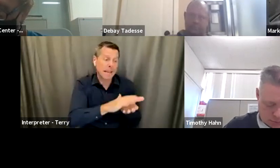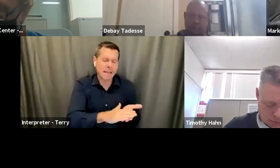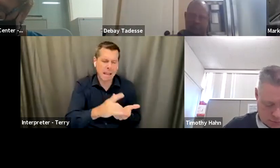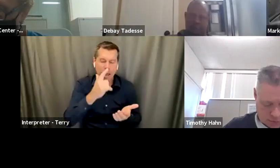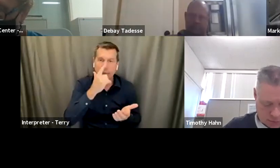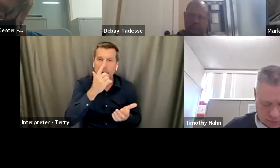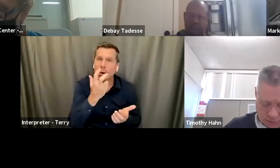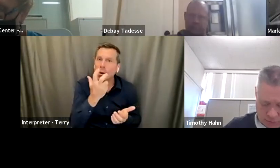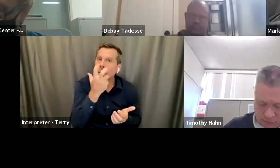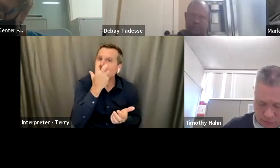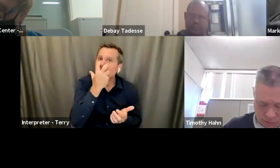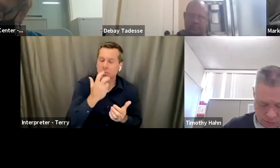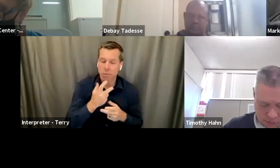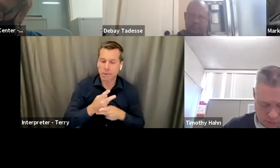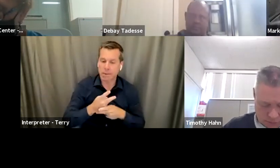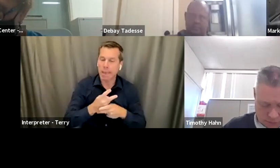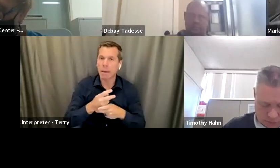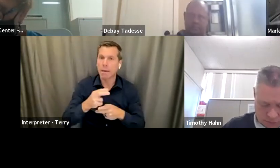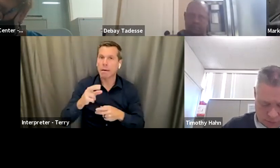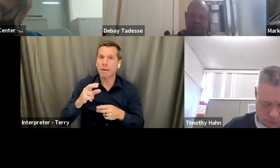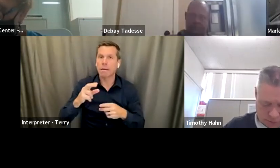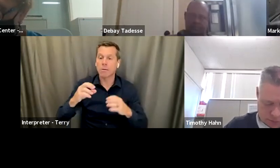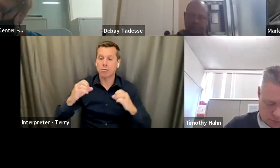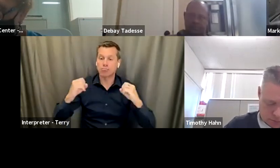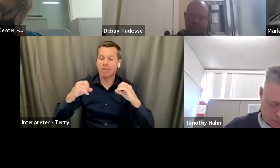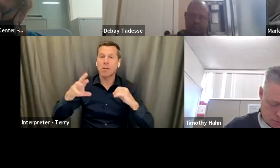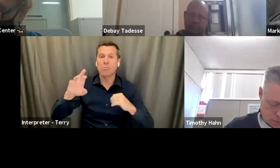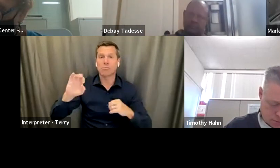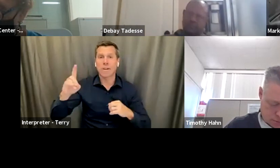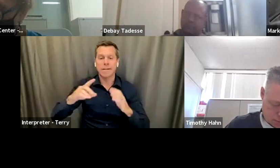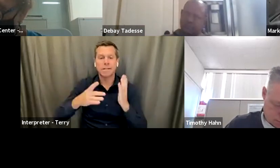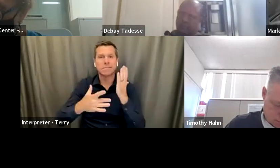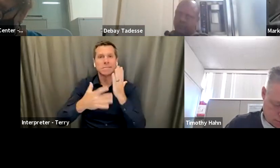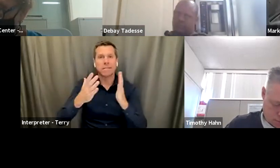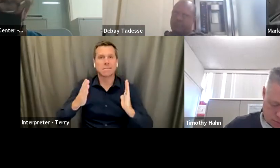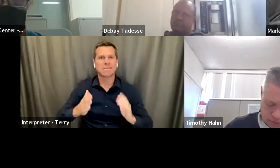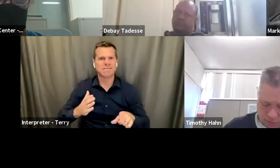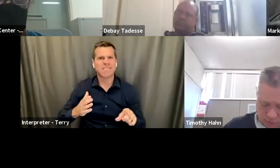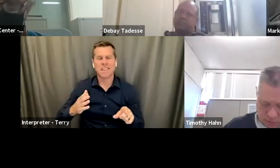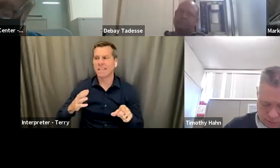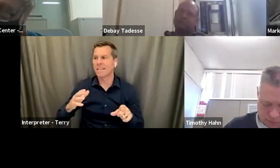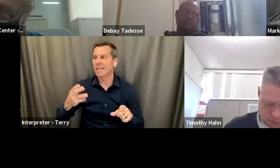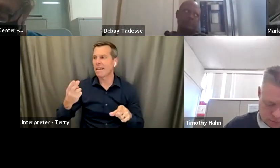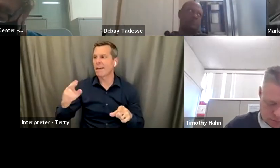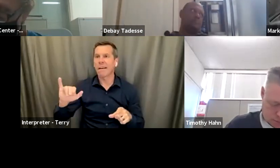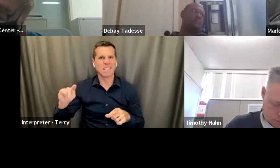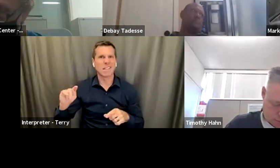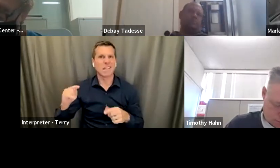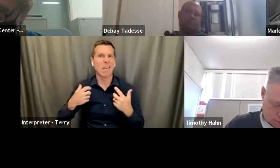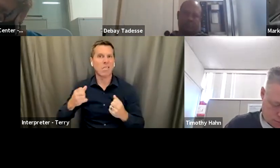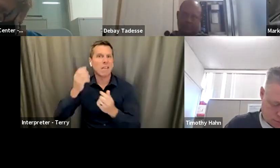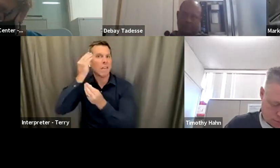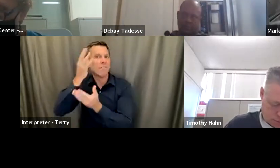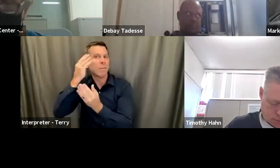care and our rad tech have them. And we used to have one with HIT, Health Information Technology. And I think that we